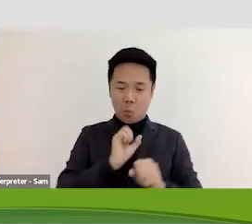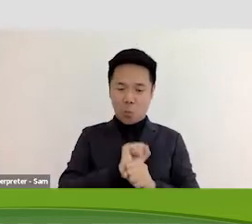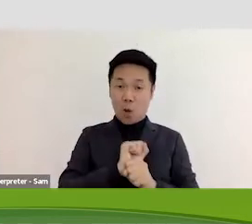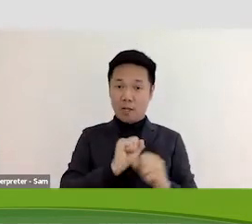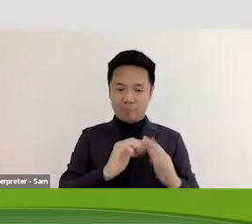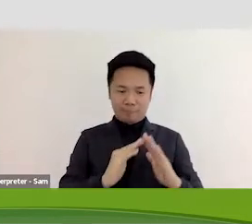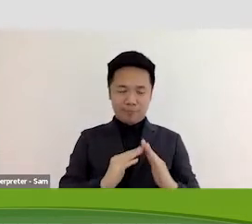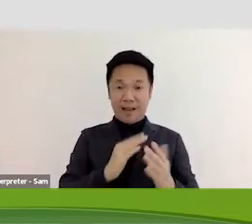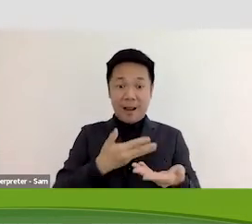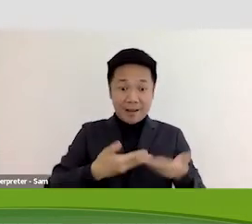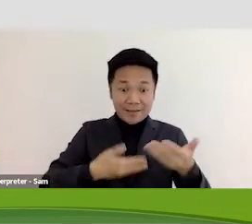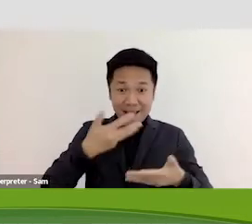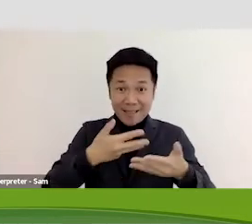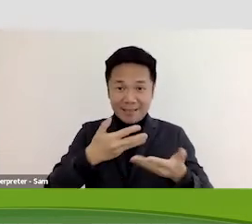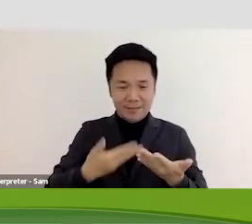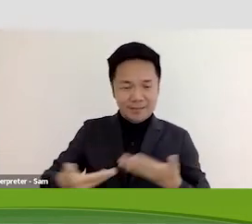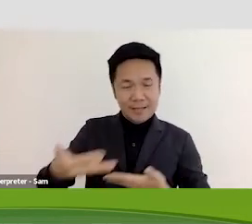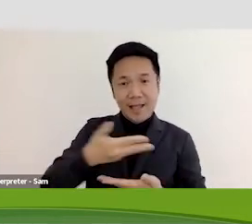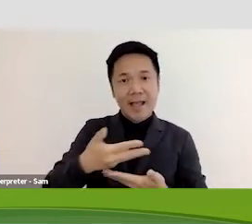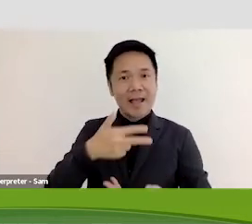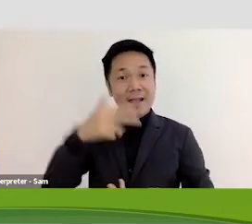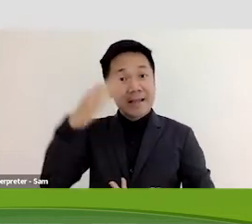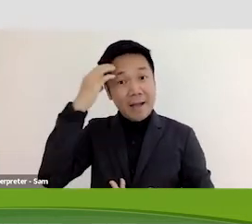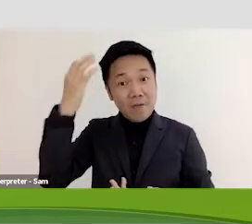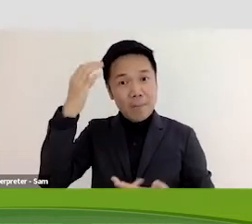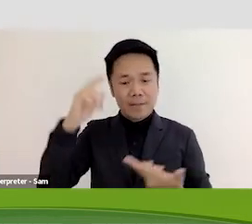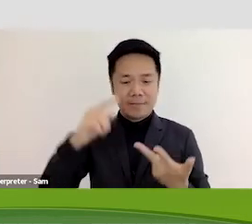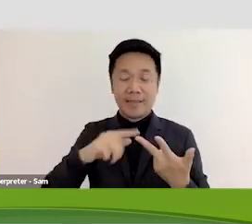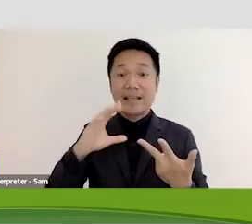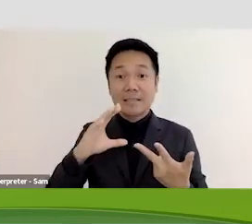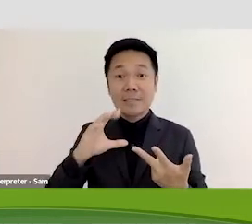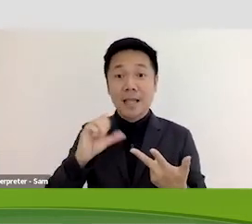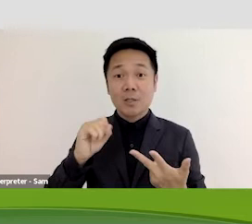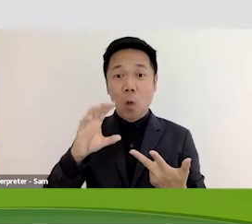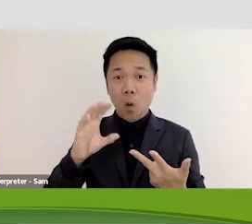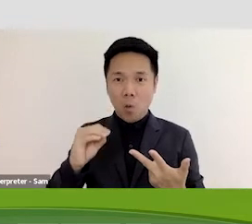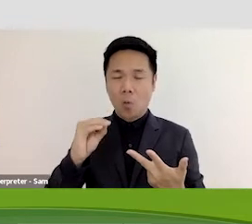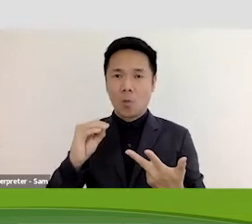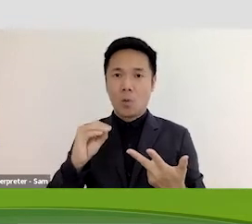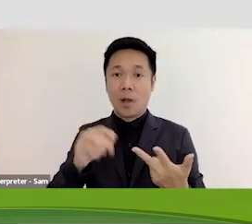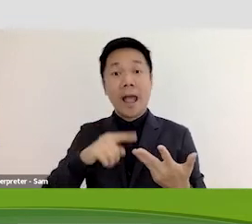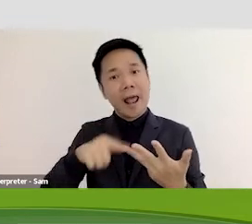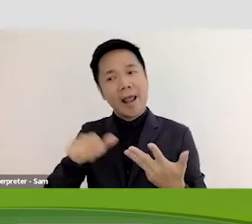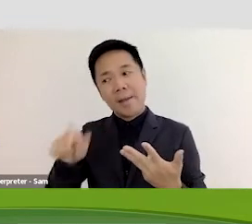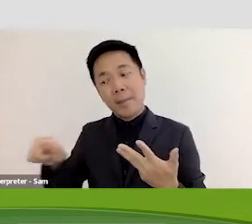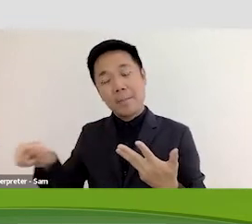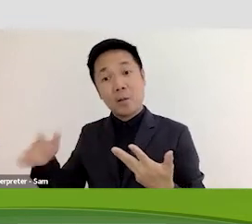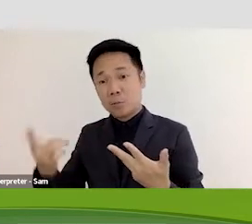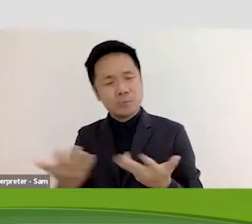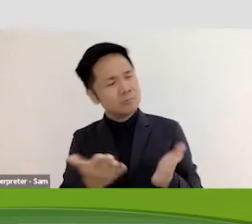government ministries, civil society, and other key users of data.